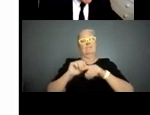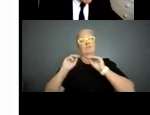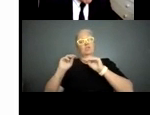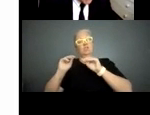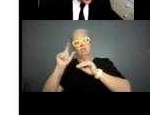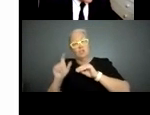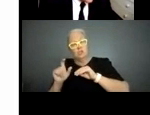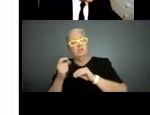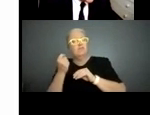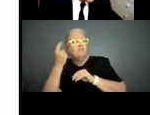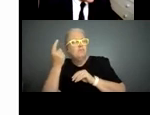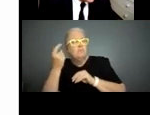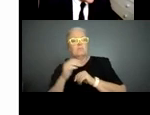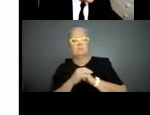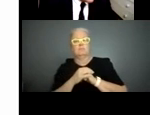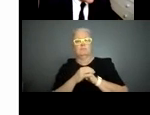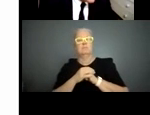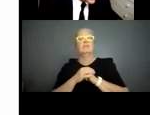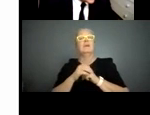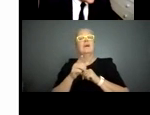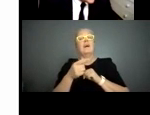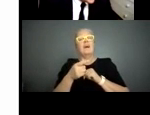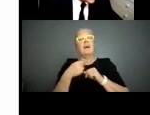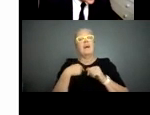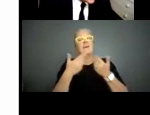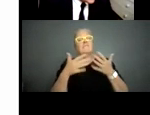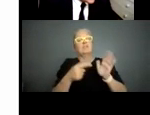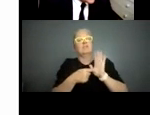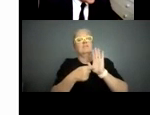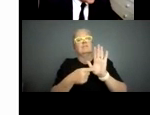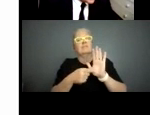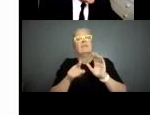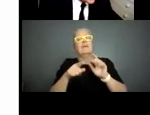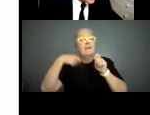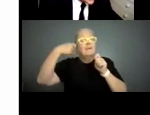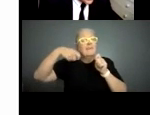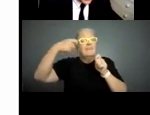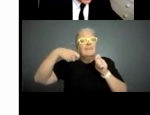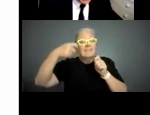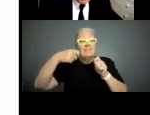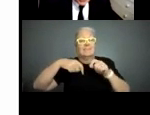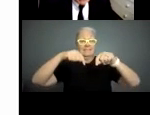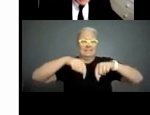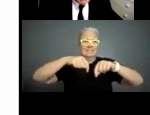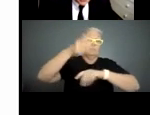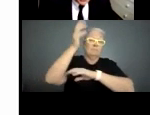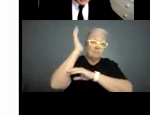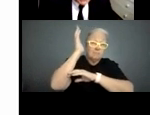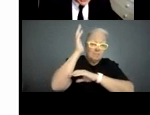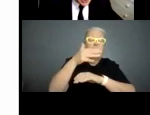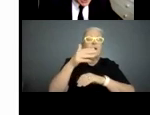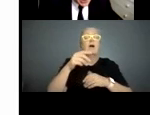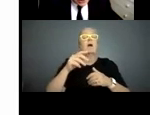Okay. All the films that we have seen in this session, both in the presentation and here, we will put up separately